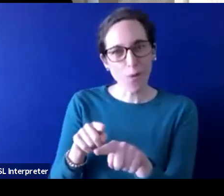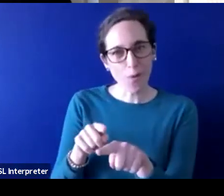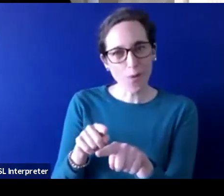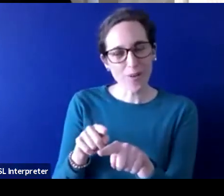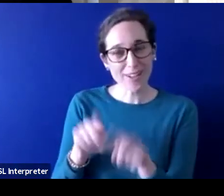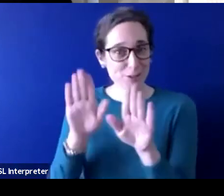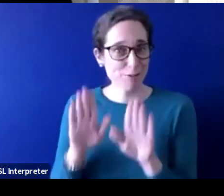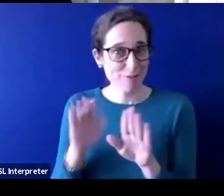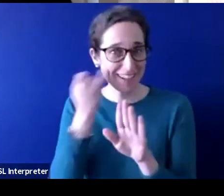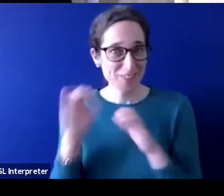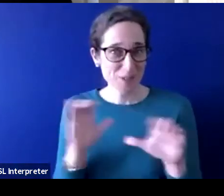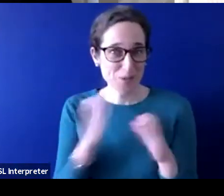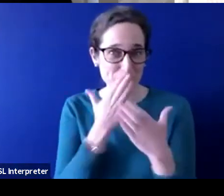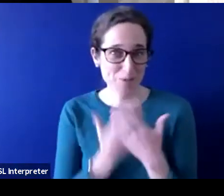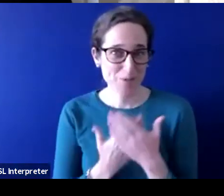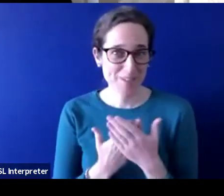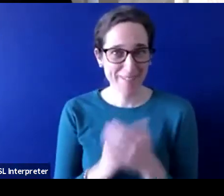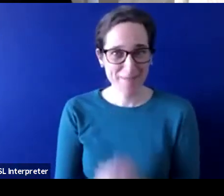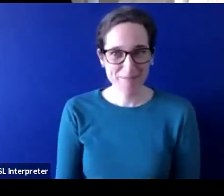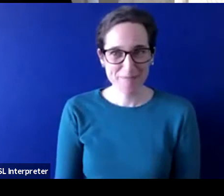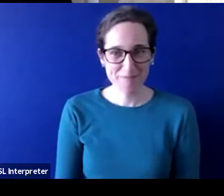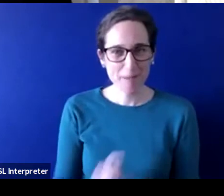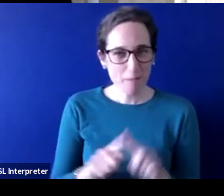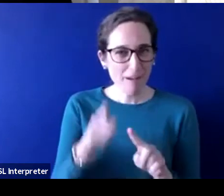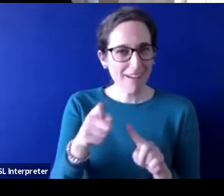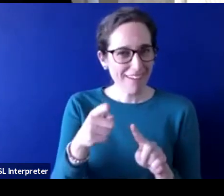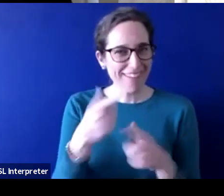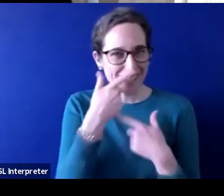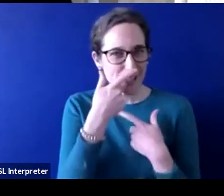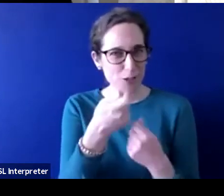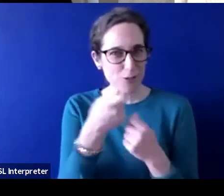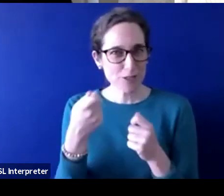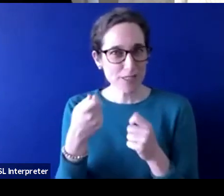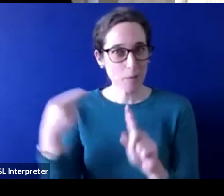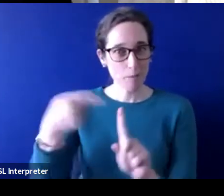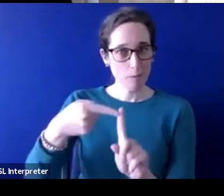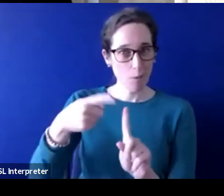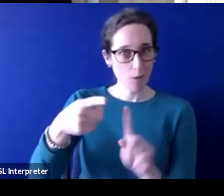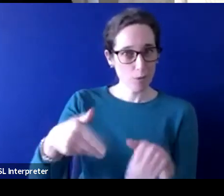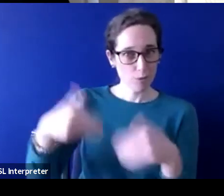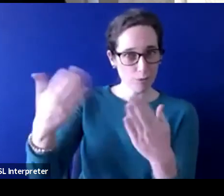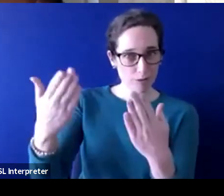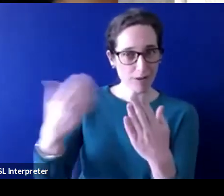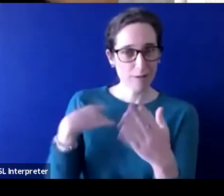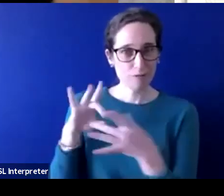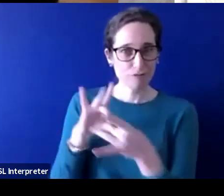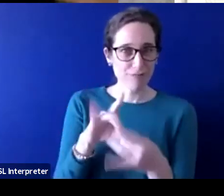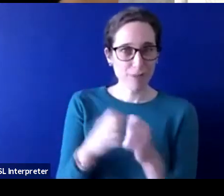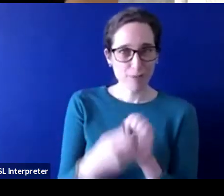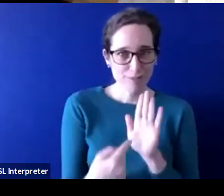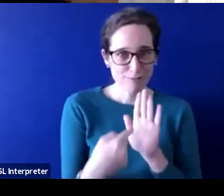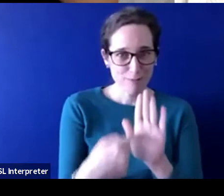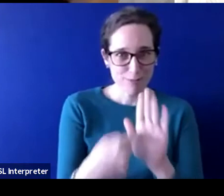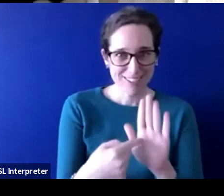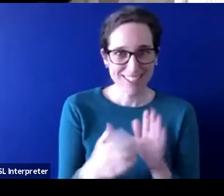if it's feeding you things you like. So, but you bring up an interesting point about representation, meaning, do you think it's